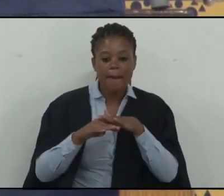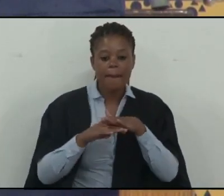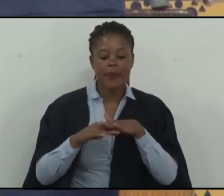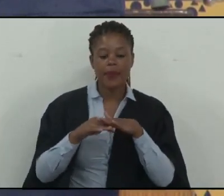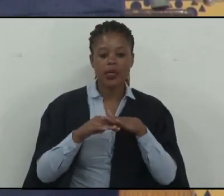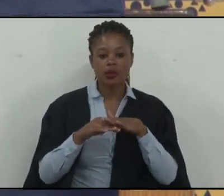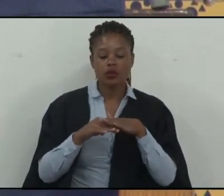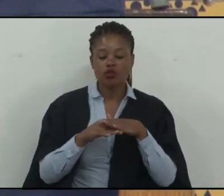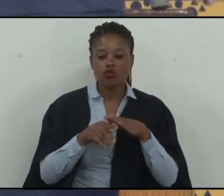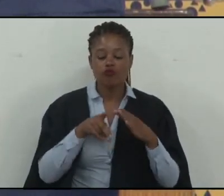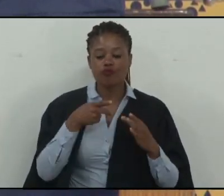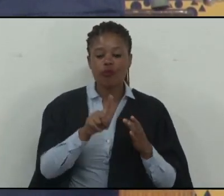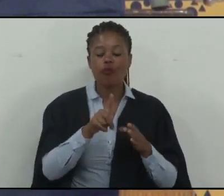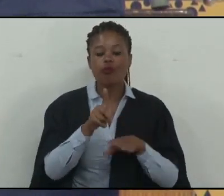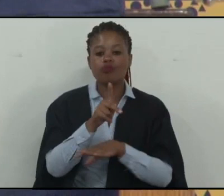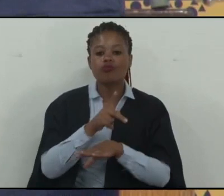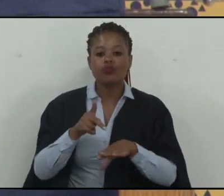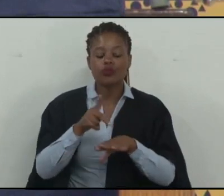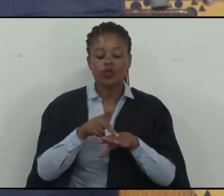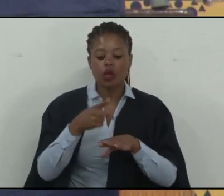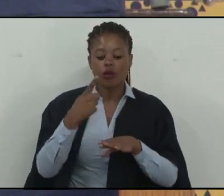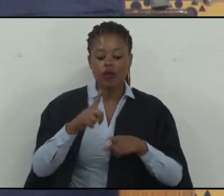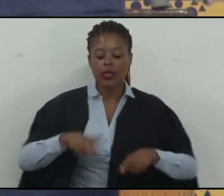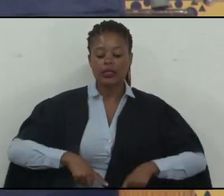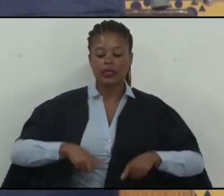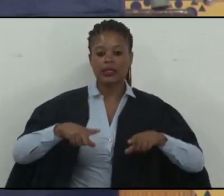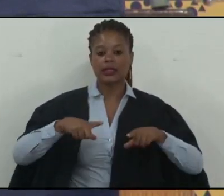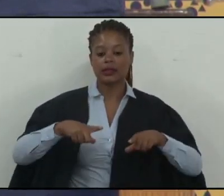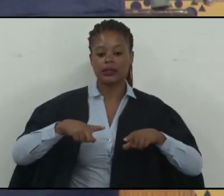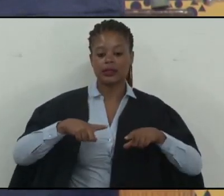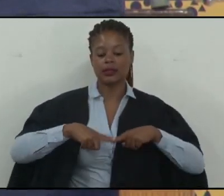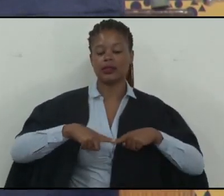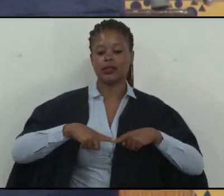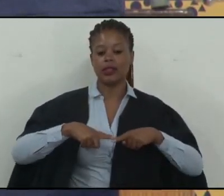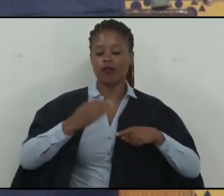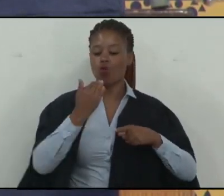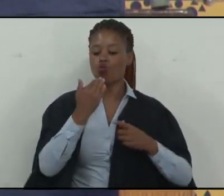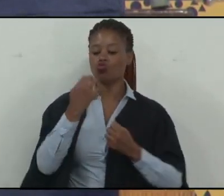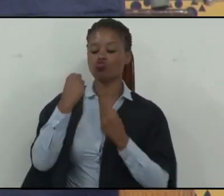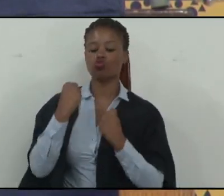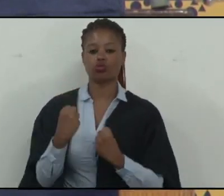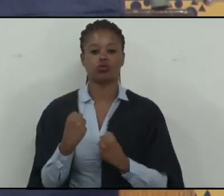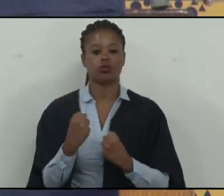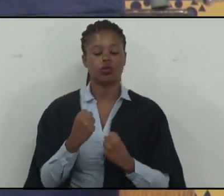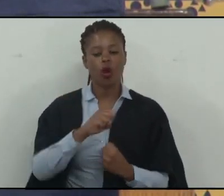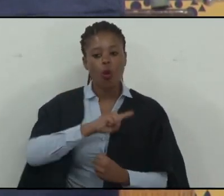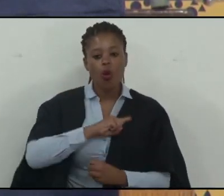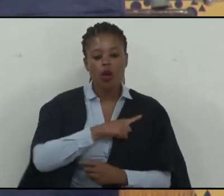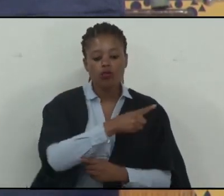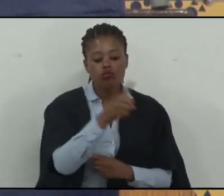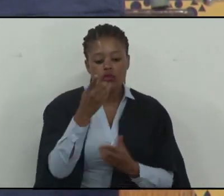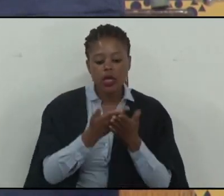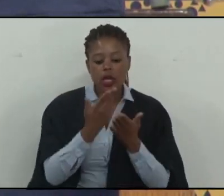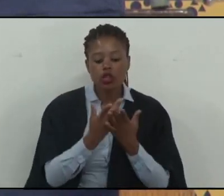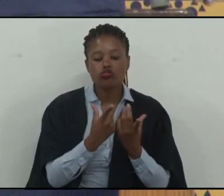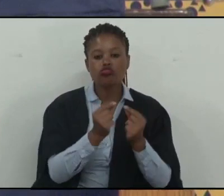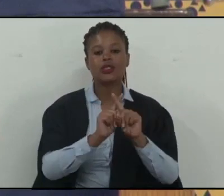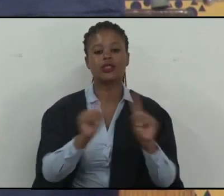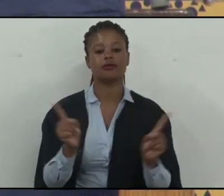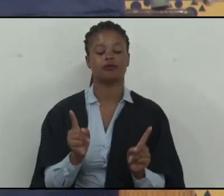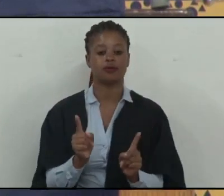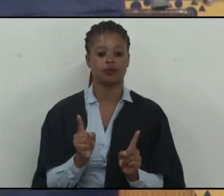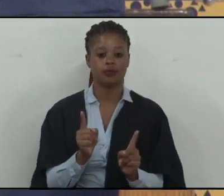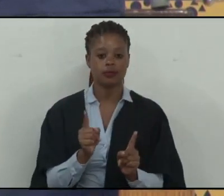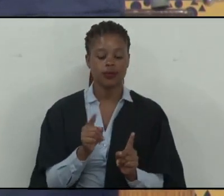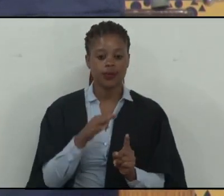savage principle of the survival of the fittest, because you will make a difference. And